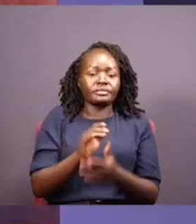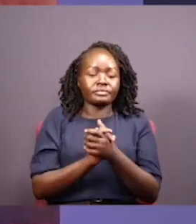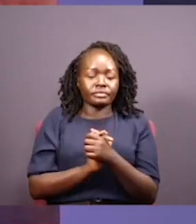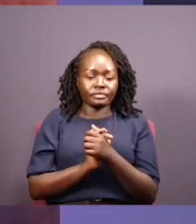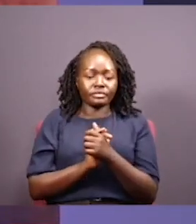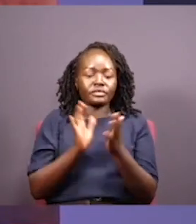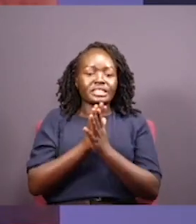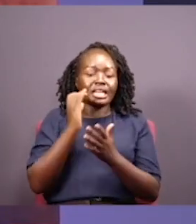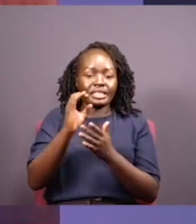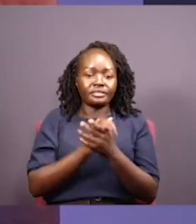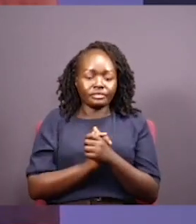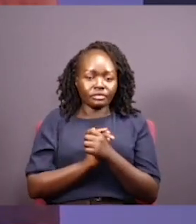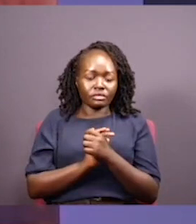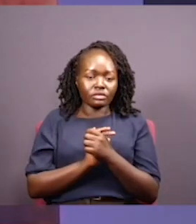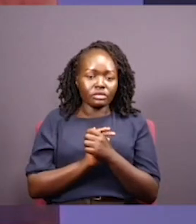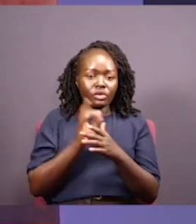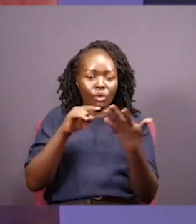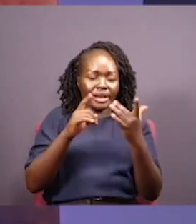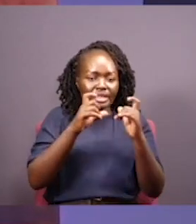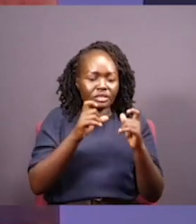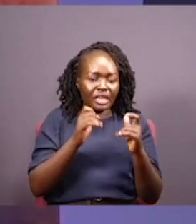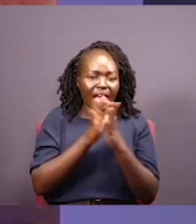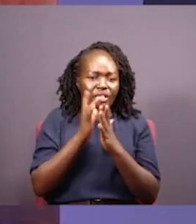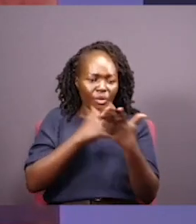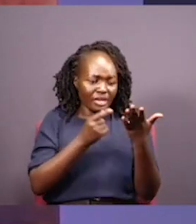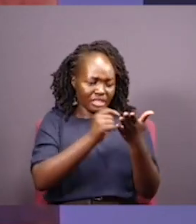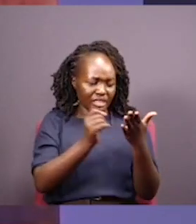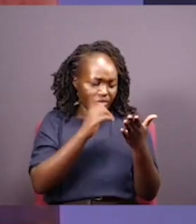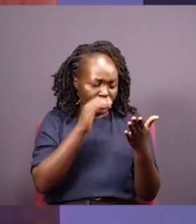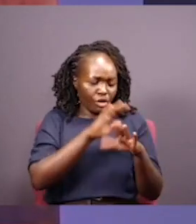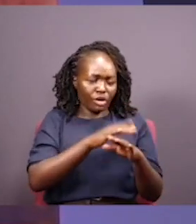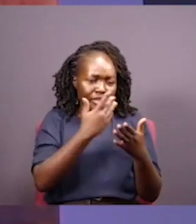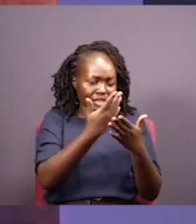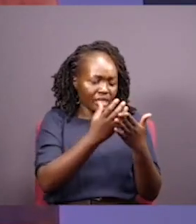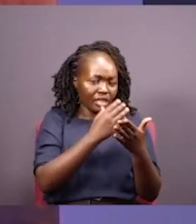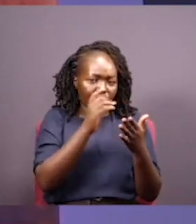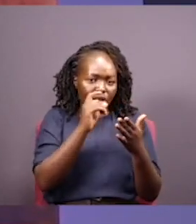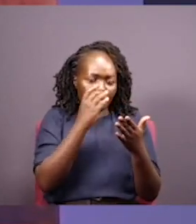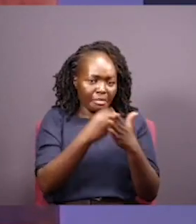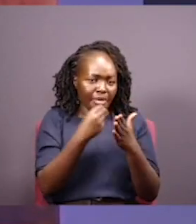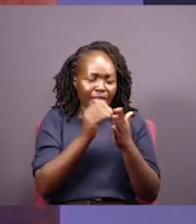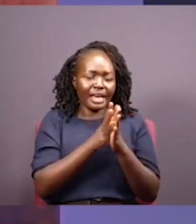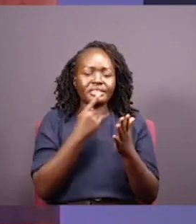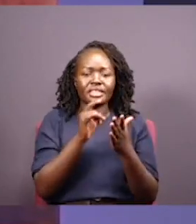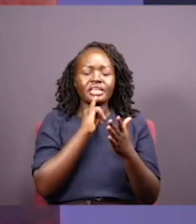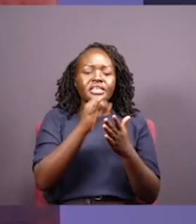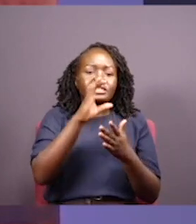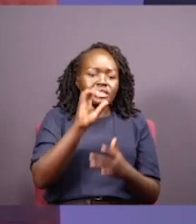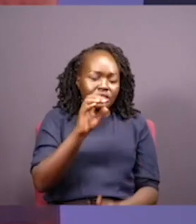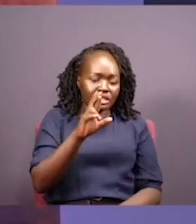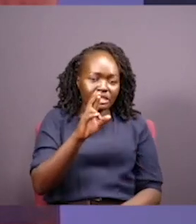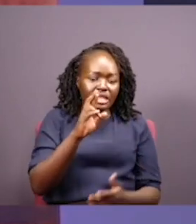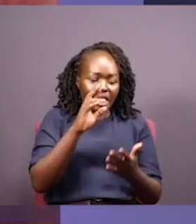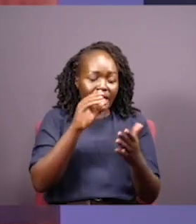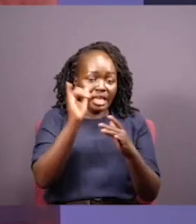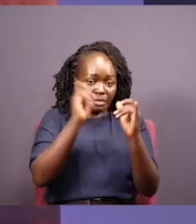what image and what inscription is on this coin? And they responded to him, it is Caesar's image and Caesar's